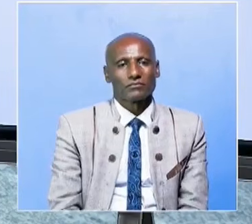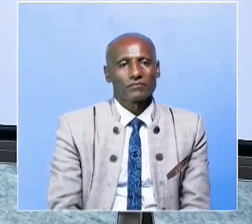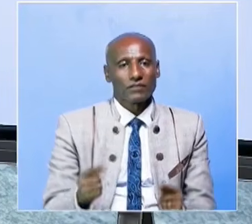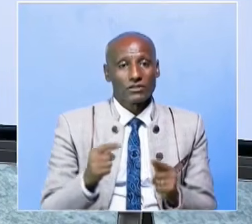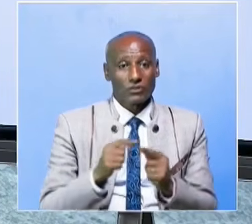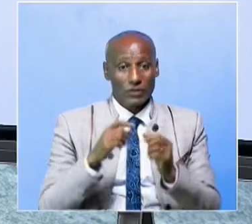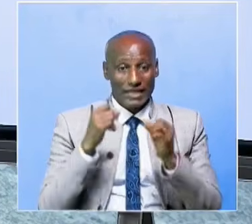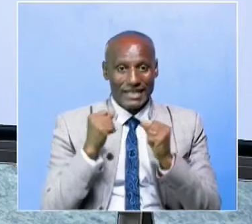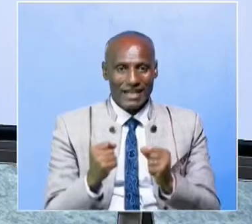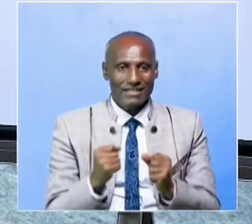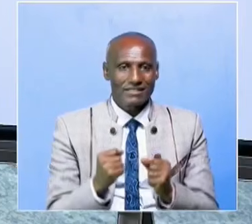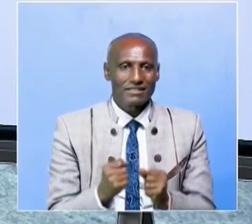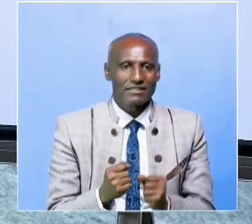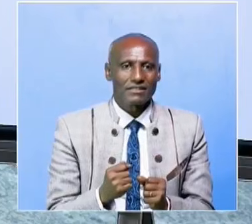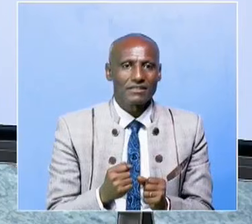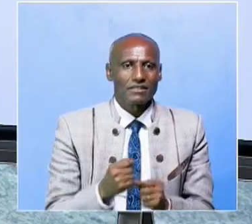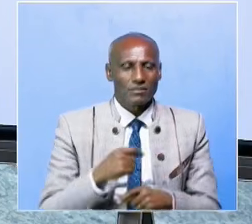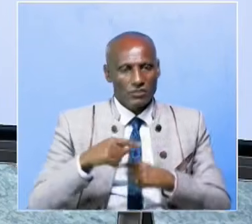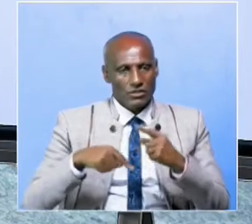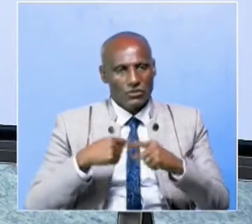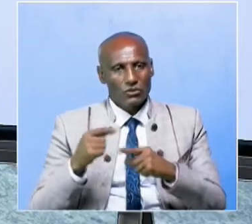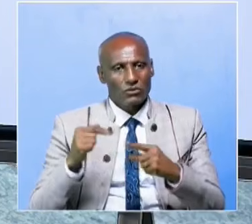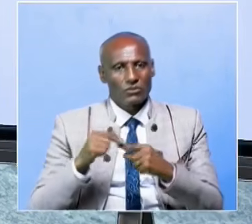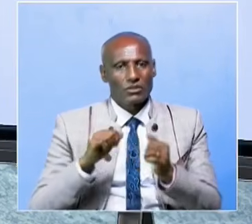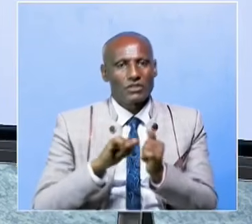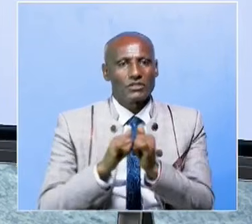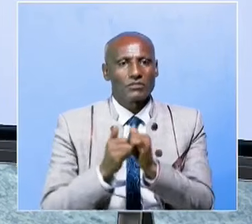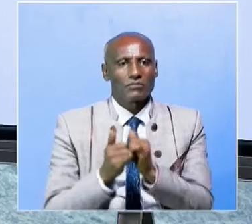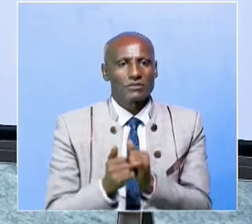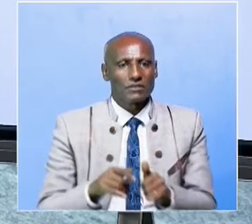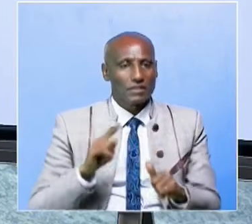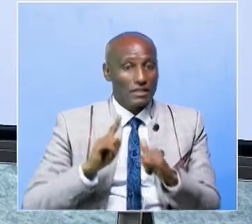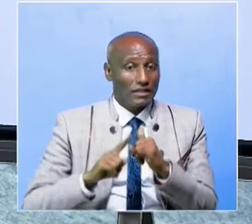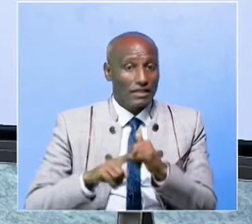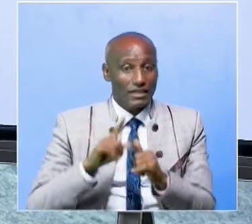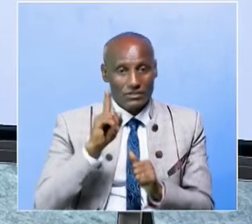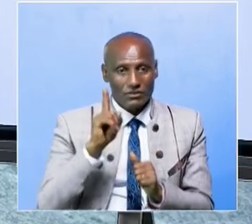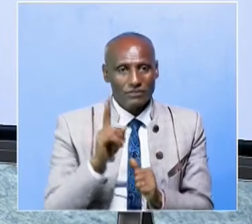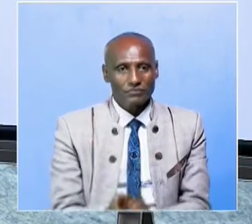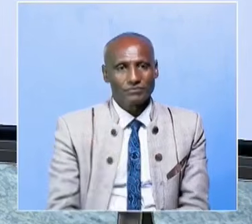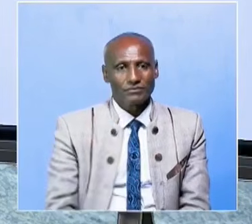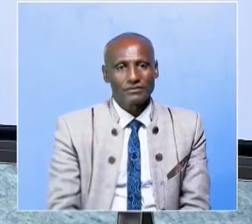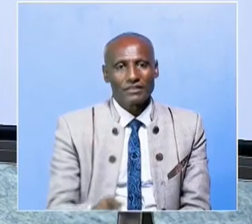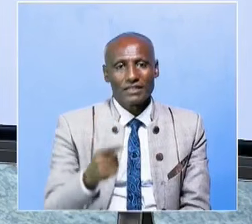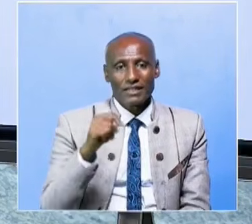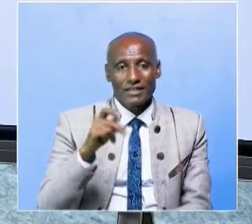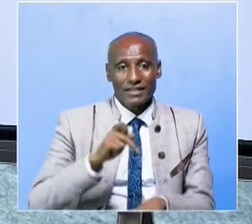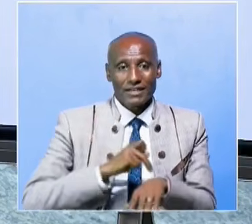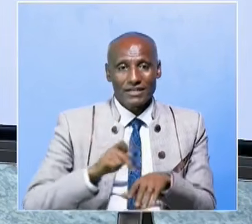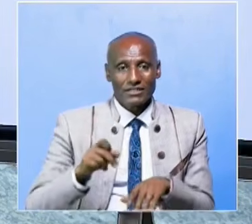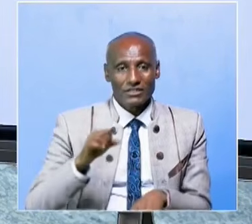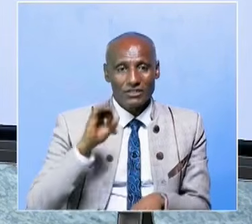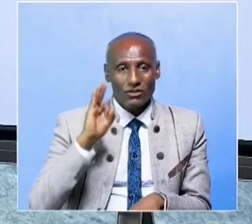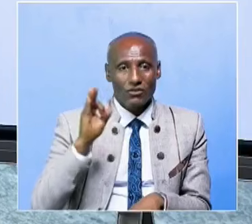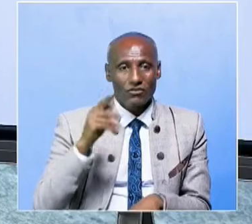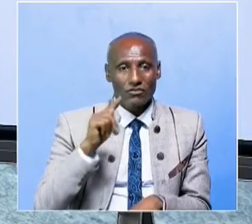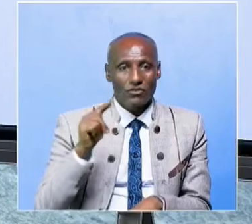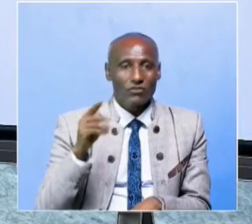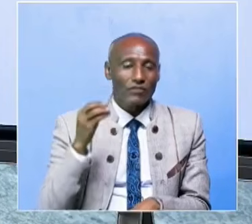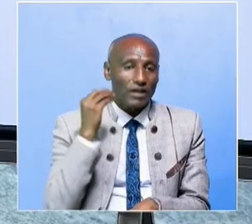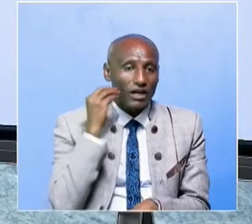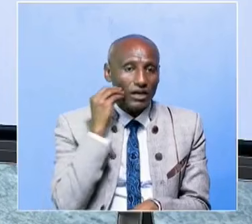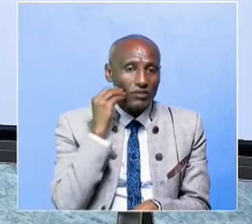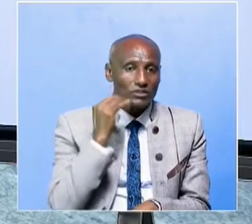your strength, you must go to the gym. What about the last one? The dash of the